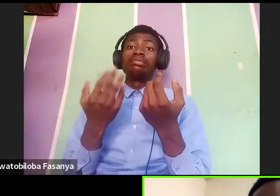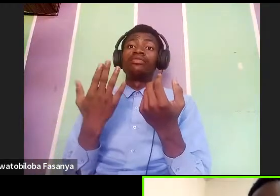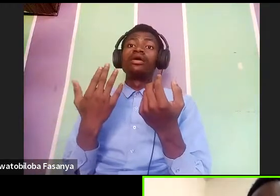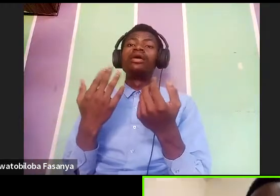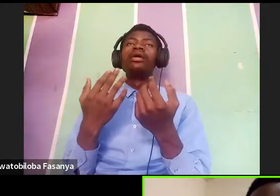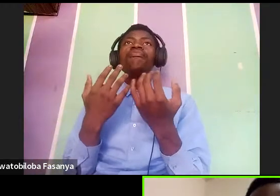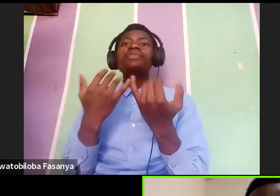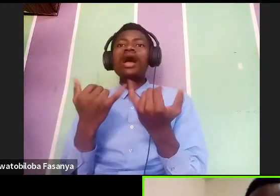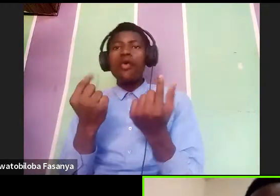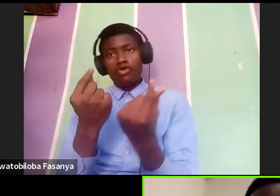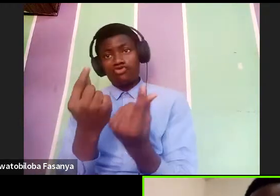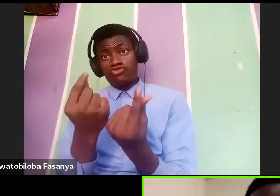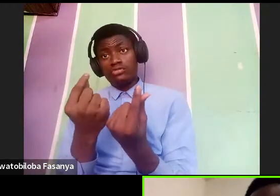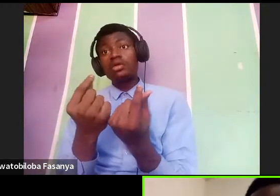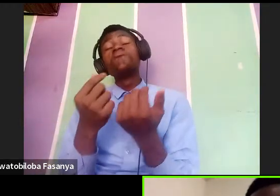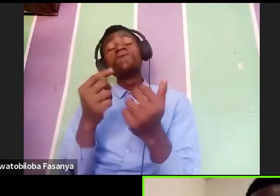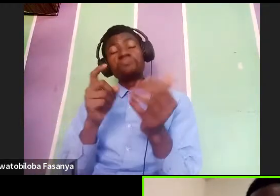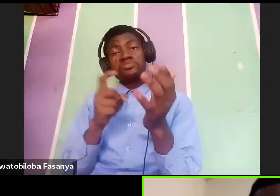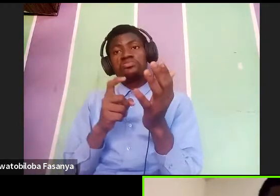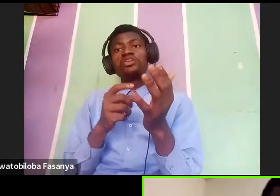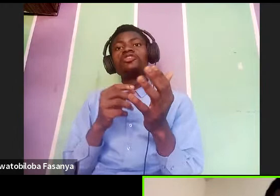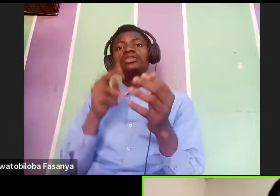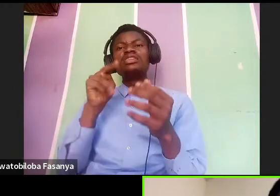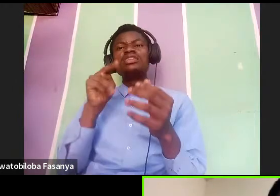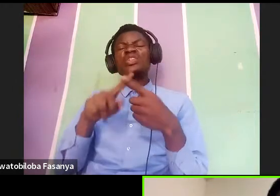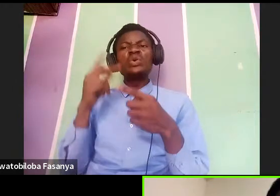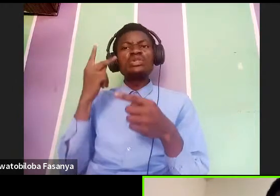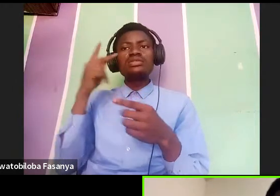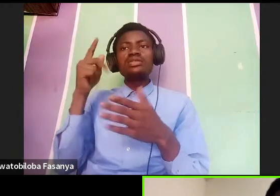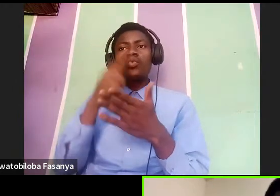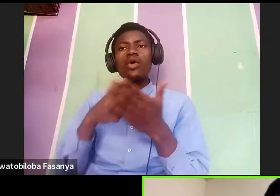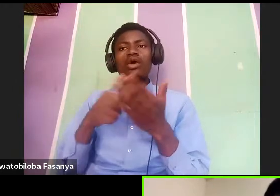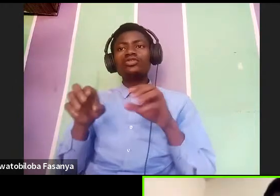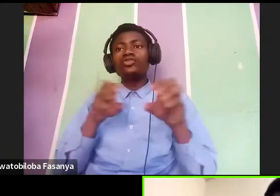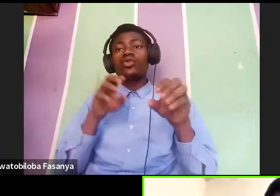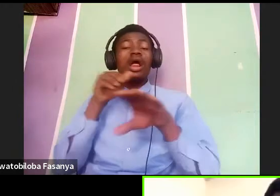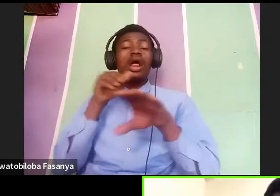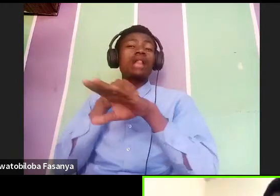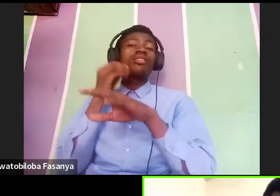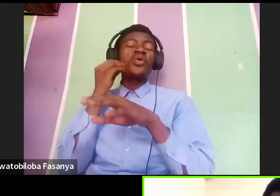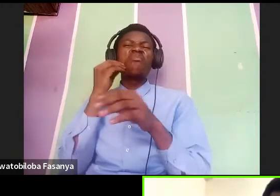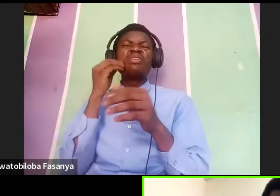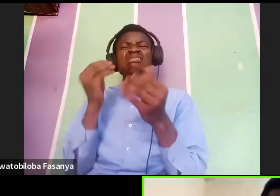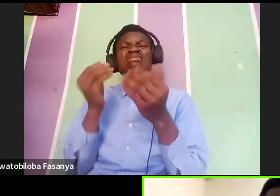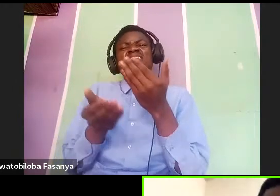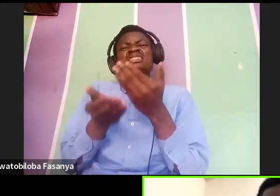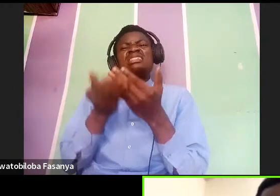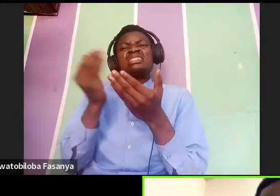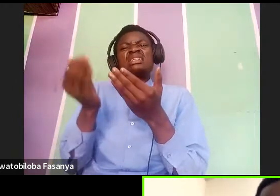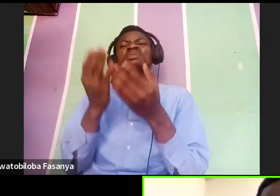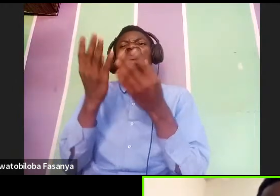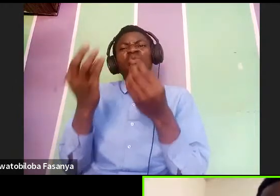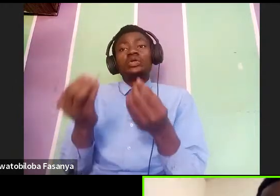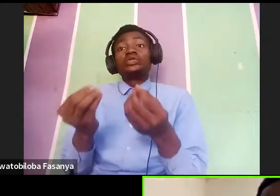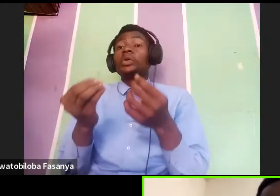do at home, and simple measures of probably drinking a bit of water, see if that clears it.